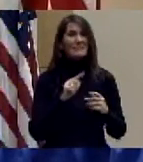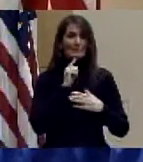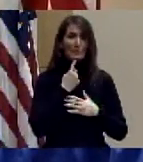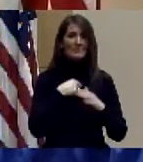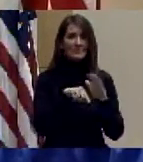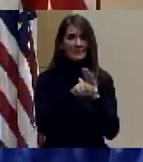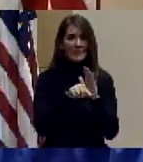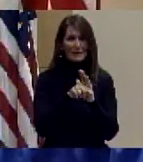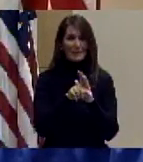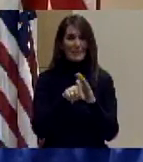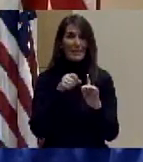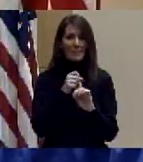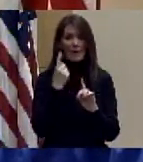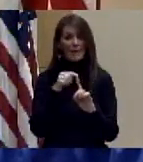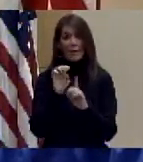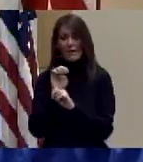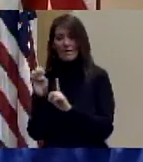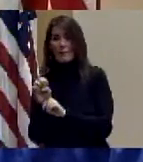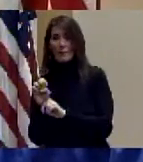on our environment or